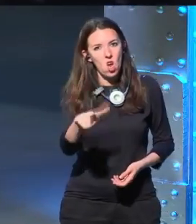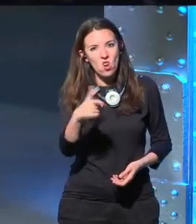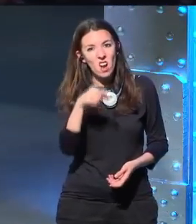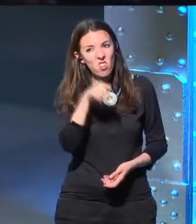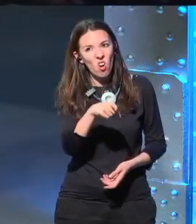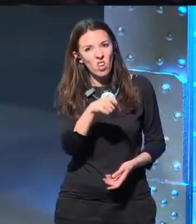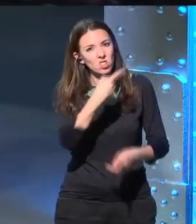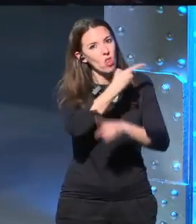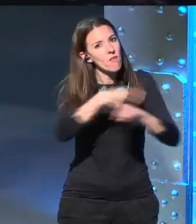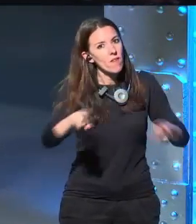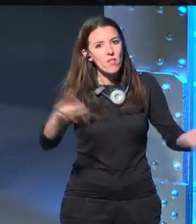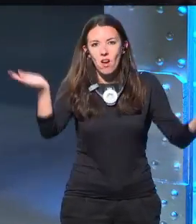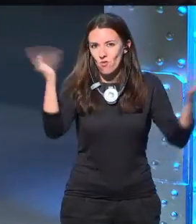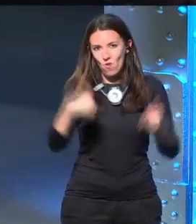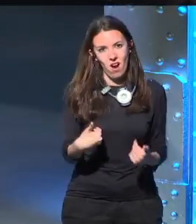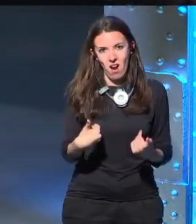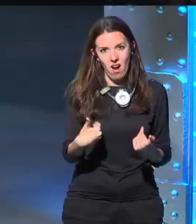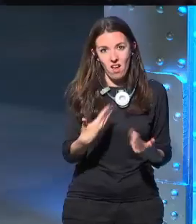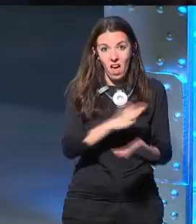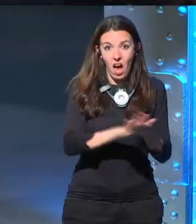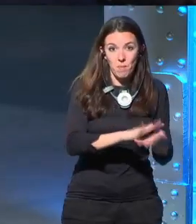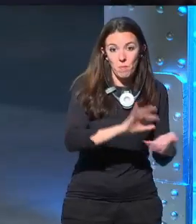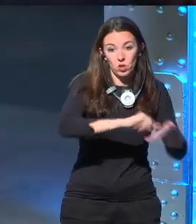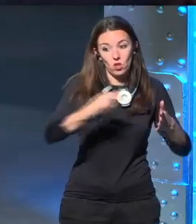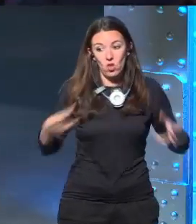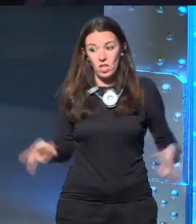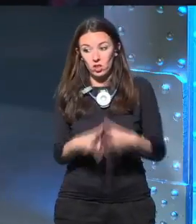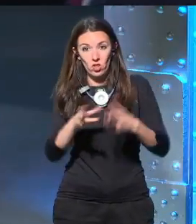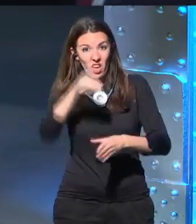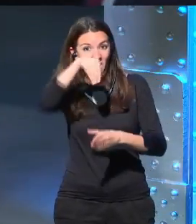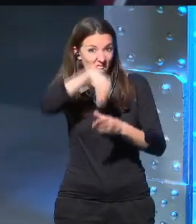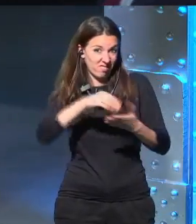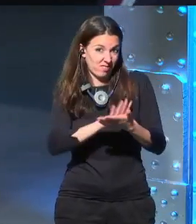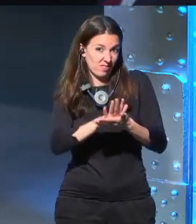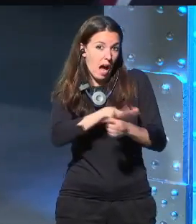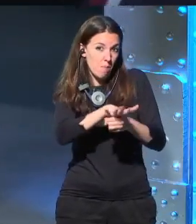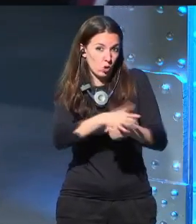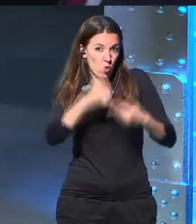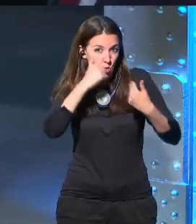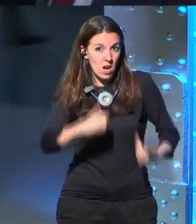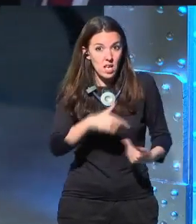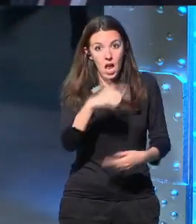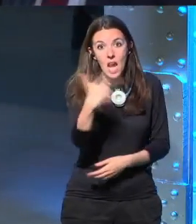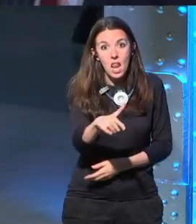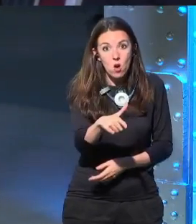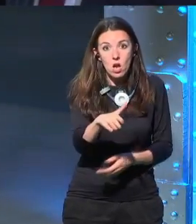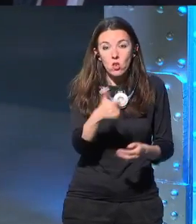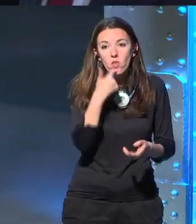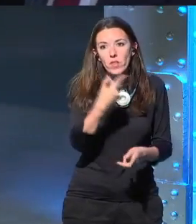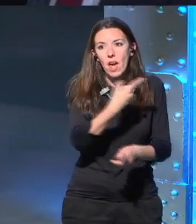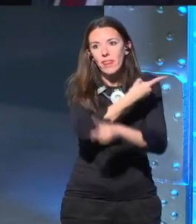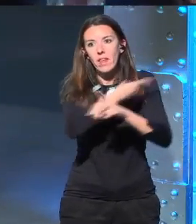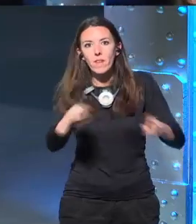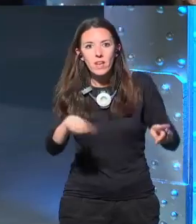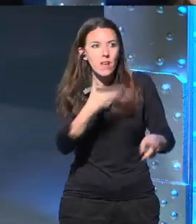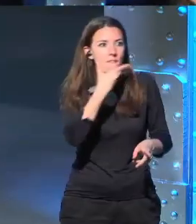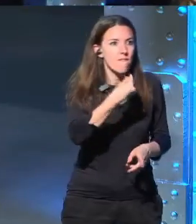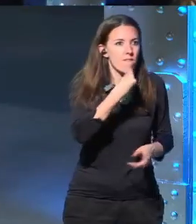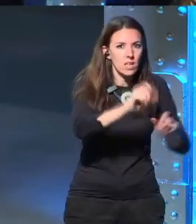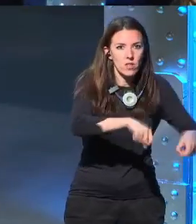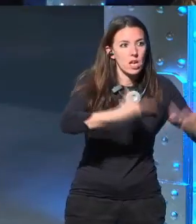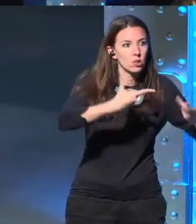when you talk about tech and society and the humanities, Leonardo did not make a distinction between the beauty of nature and the